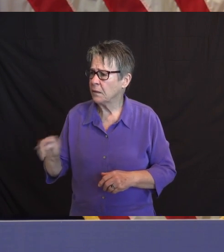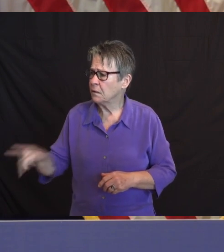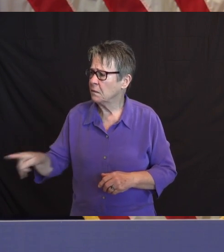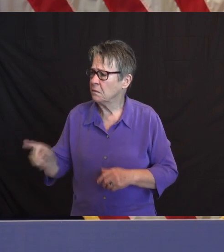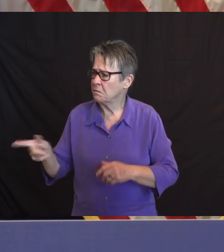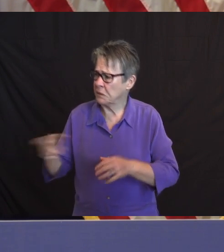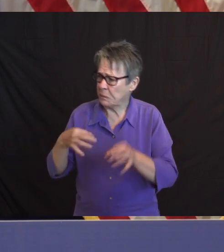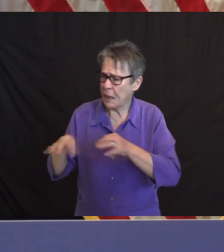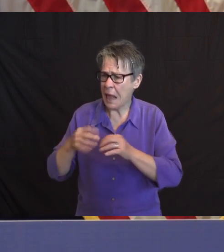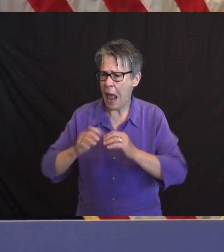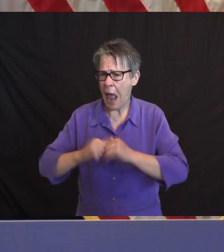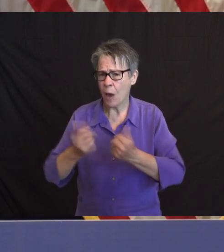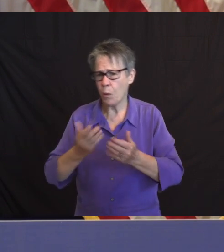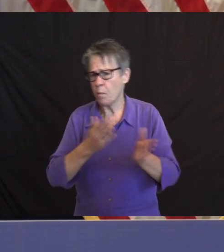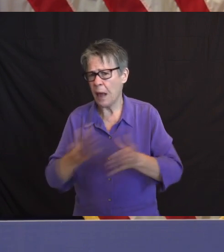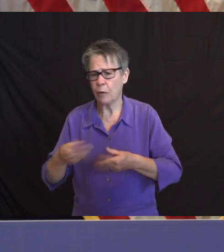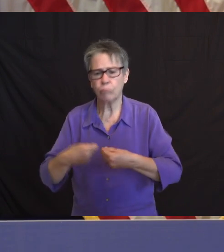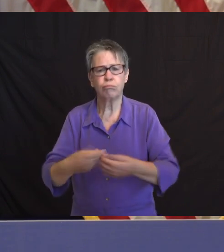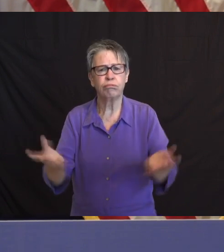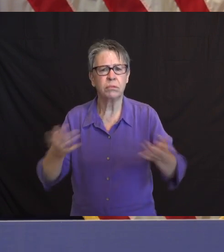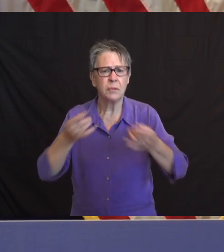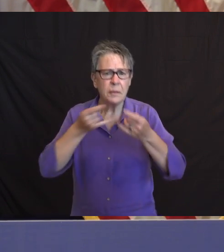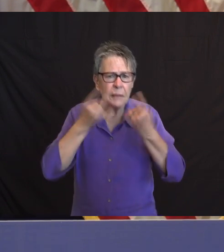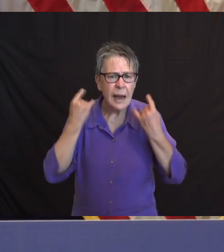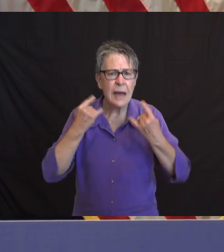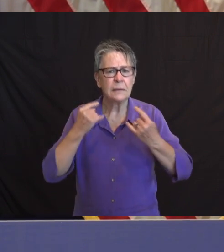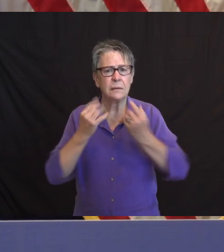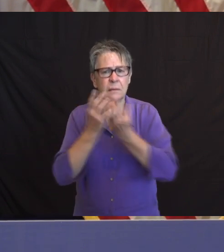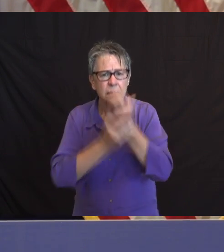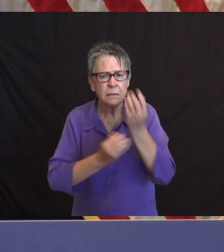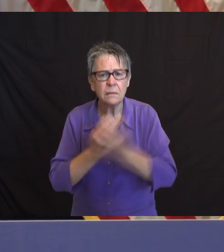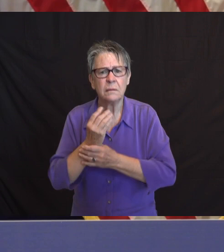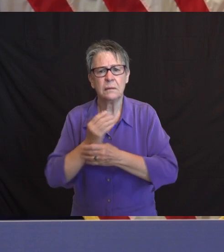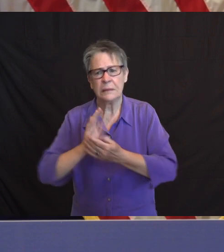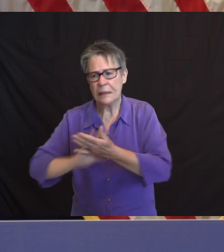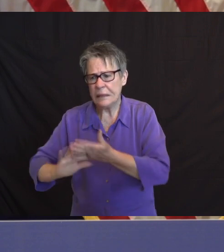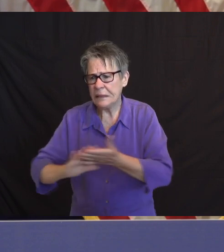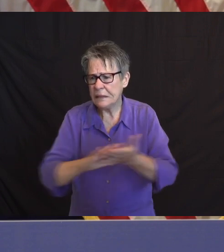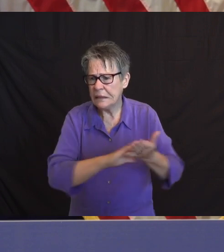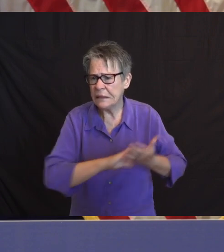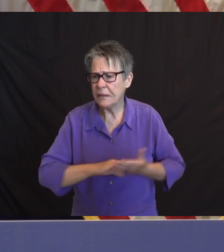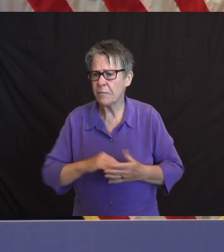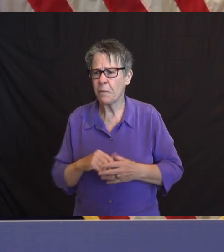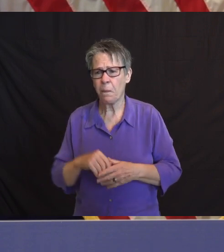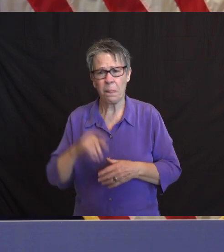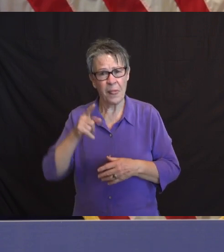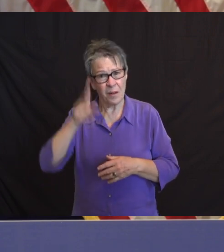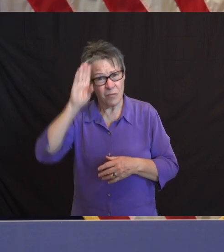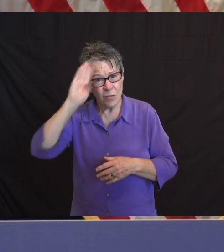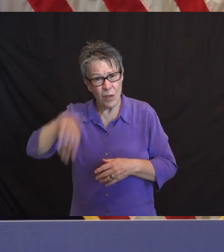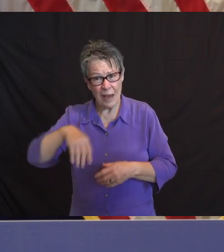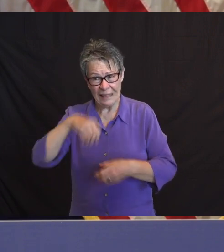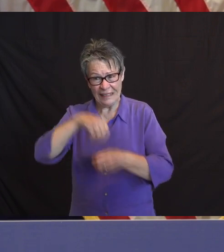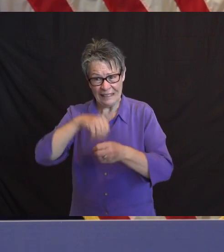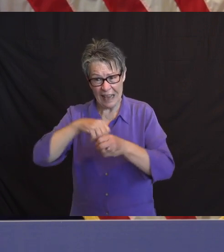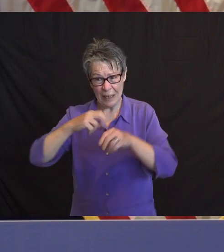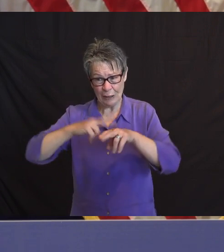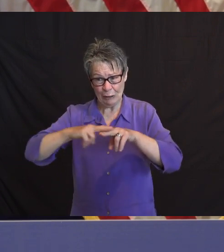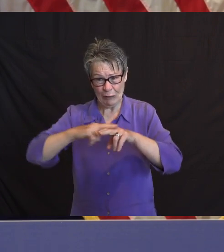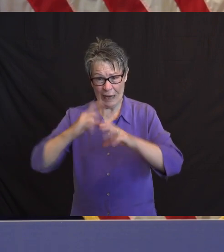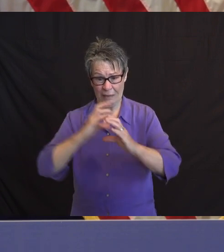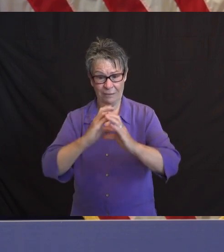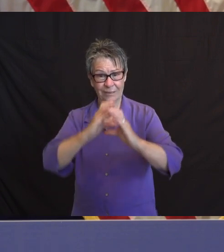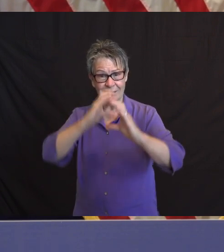minute ago to Matt's question, it's indoors by definition. And we've got to be incredibly vigilant about